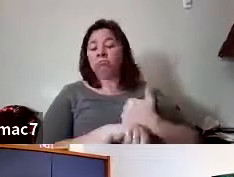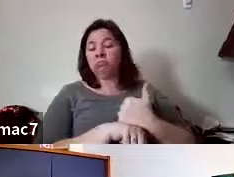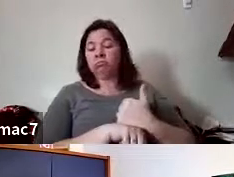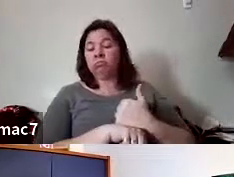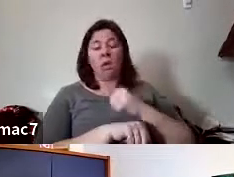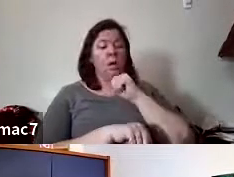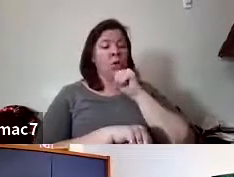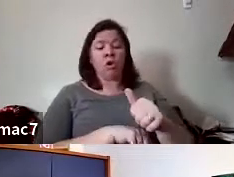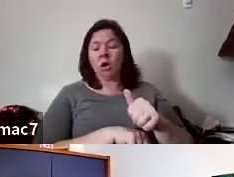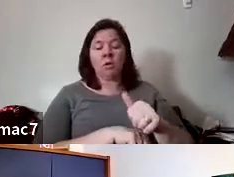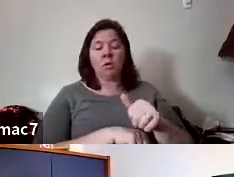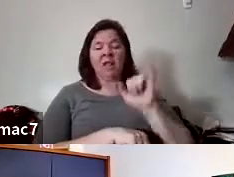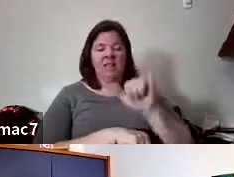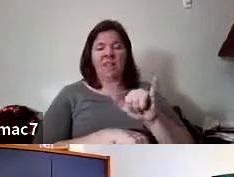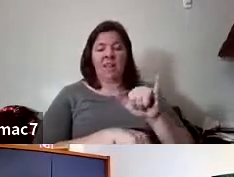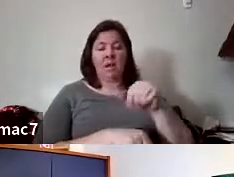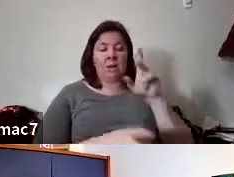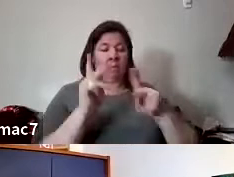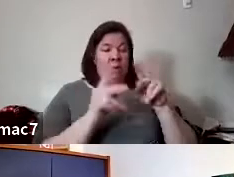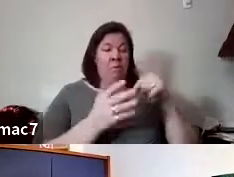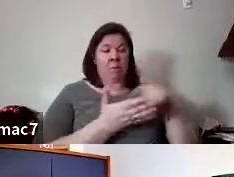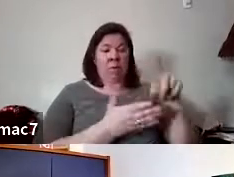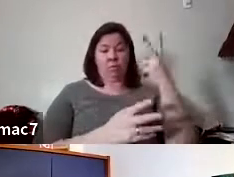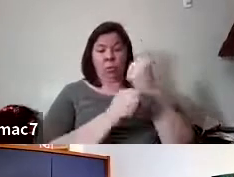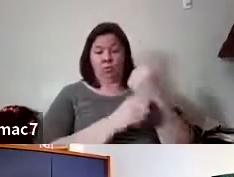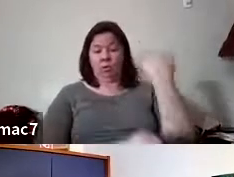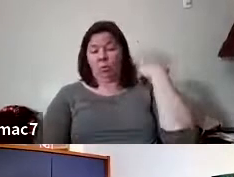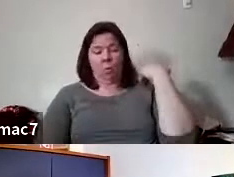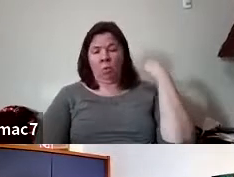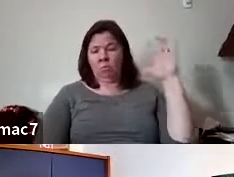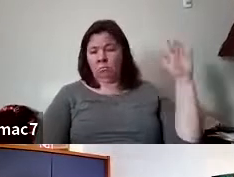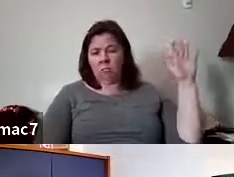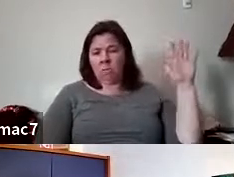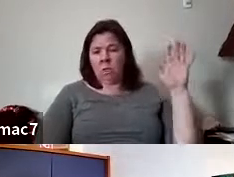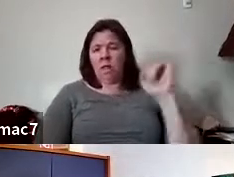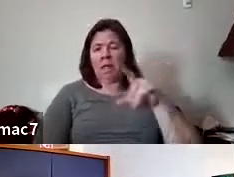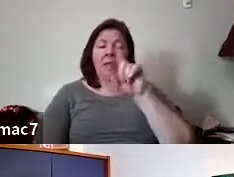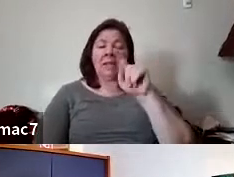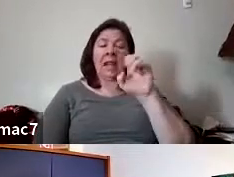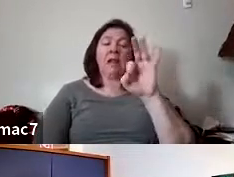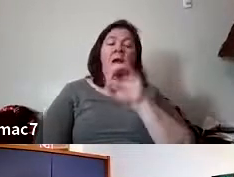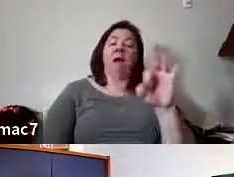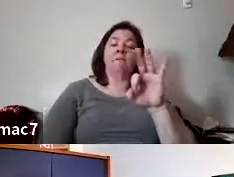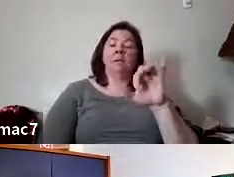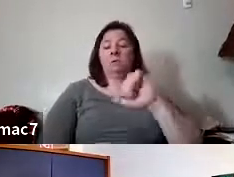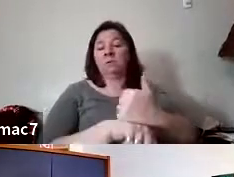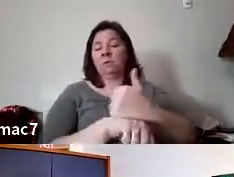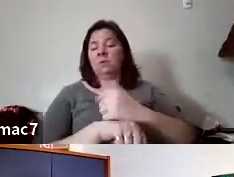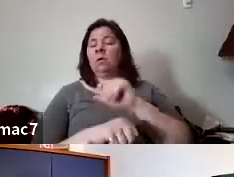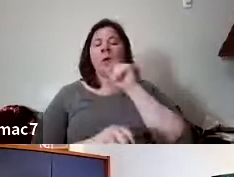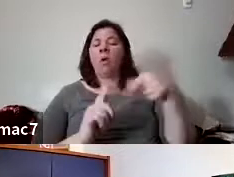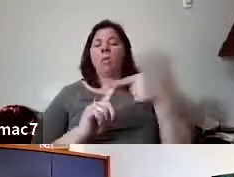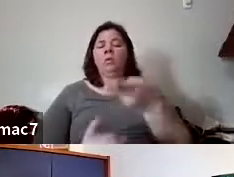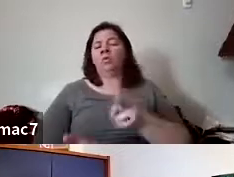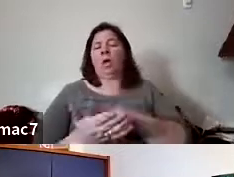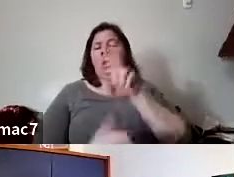Yes, because okay. Obviously there are people who have paid 2 years ago. So yes, no, from date of launch, not now, not from when you signed up